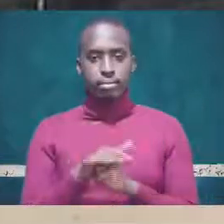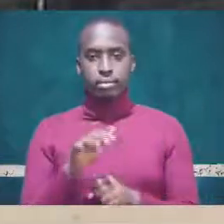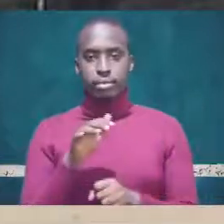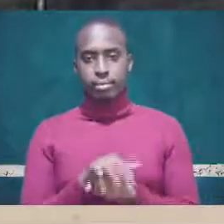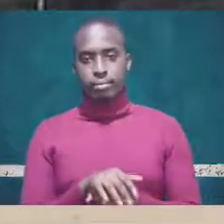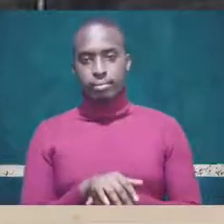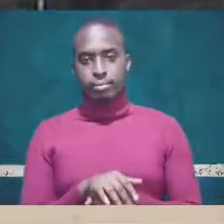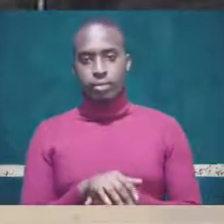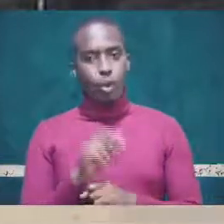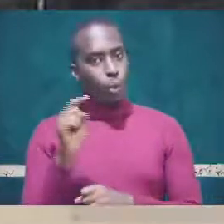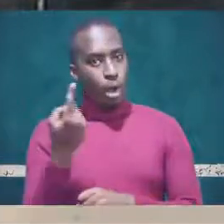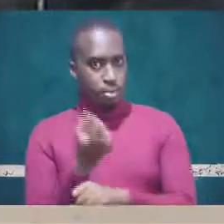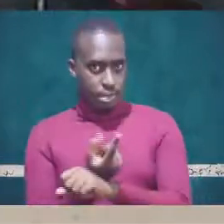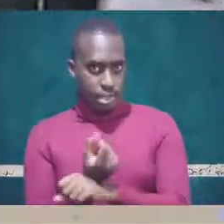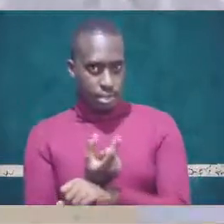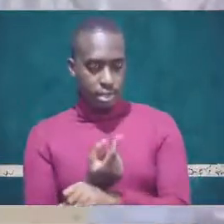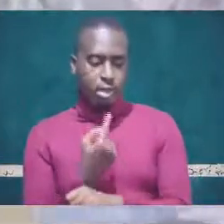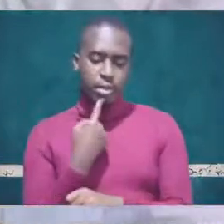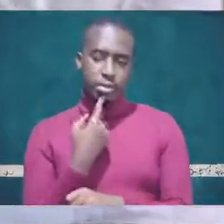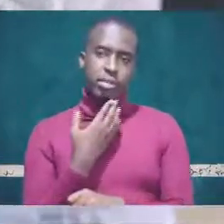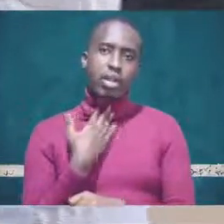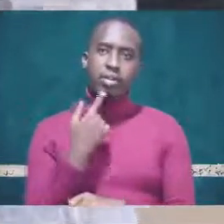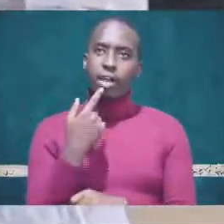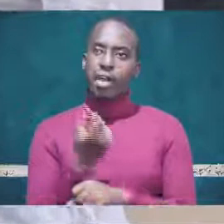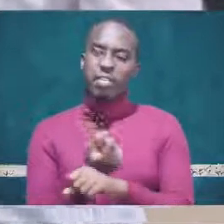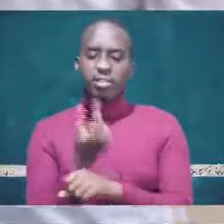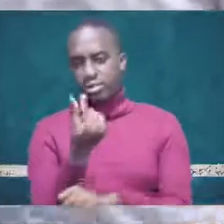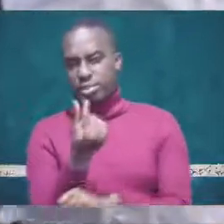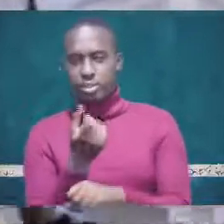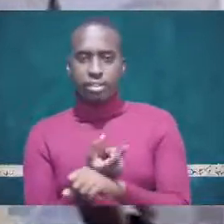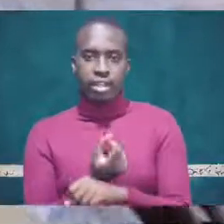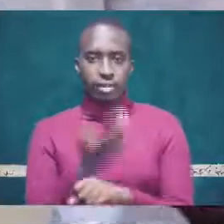Okay? 1 minute, a few seconds